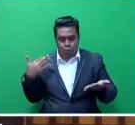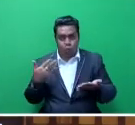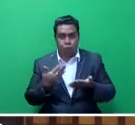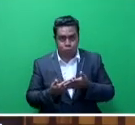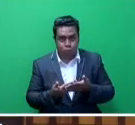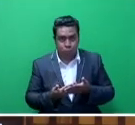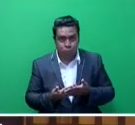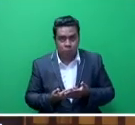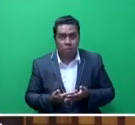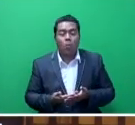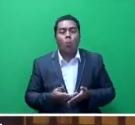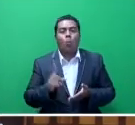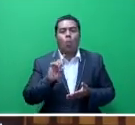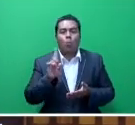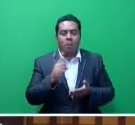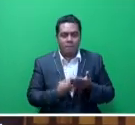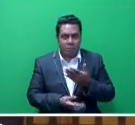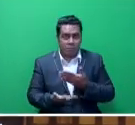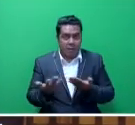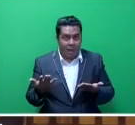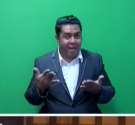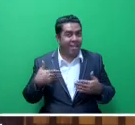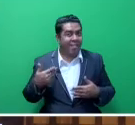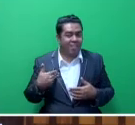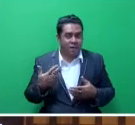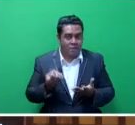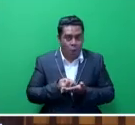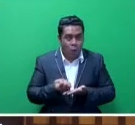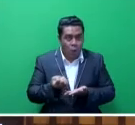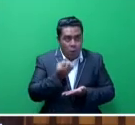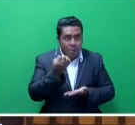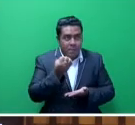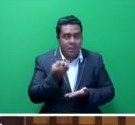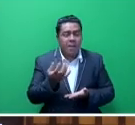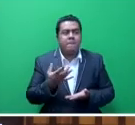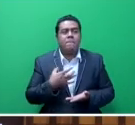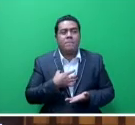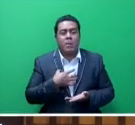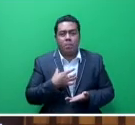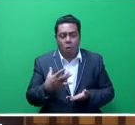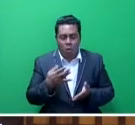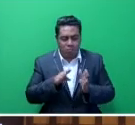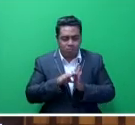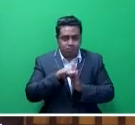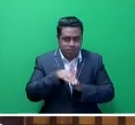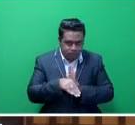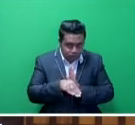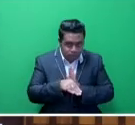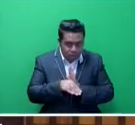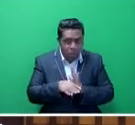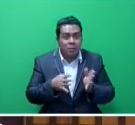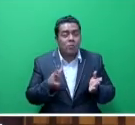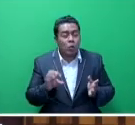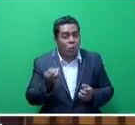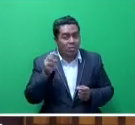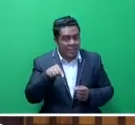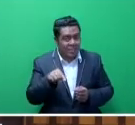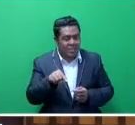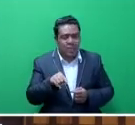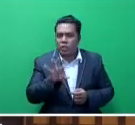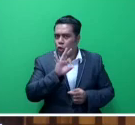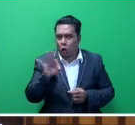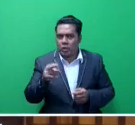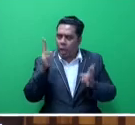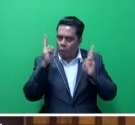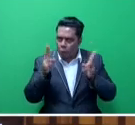our personal well-being and the health of our economy been more intertwined. And so this will not be an